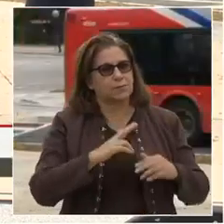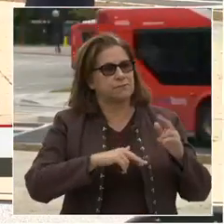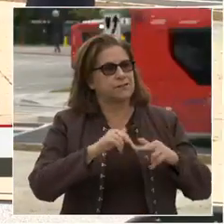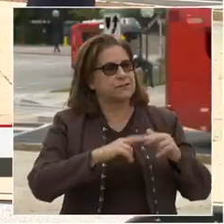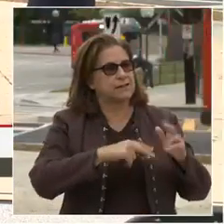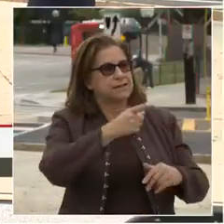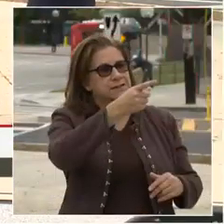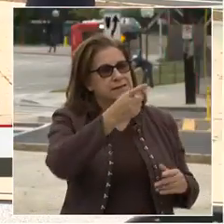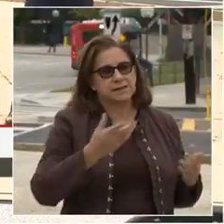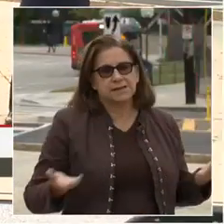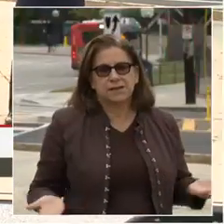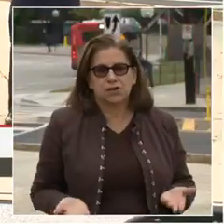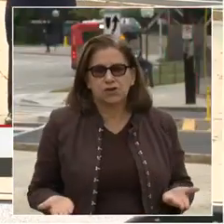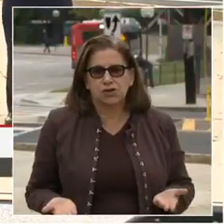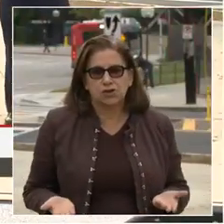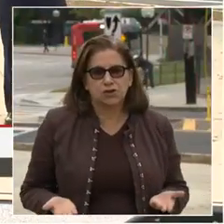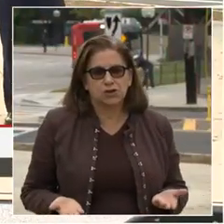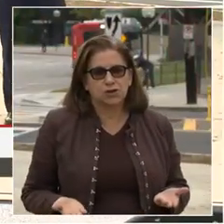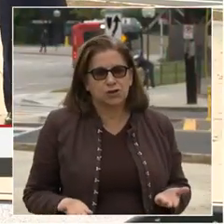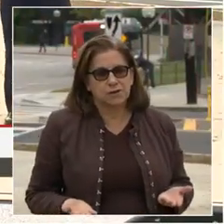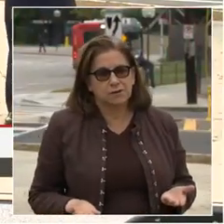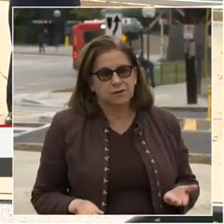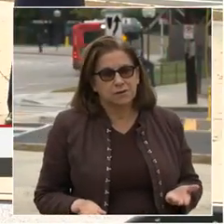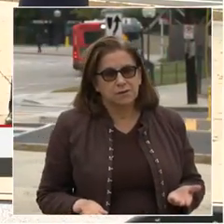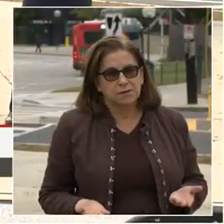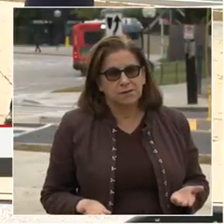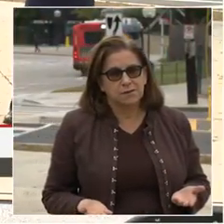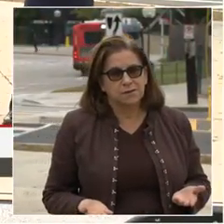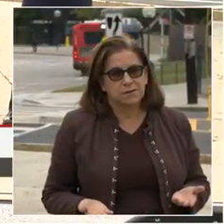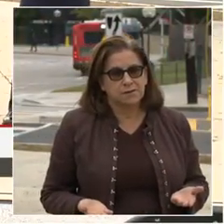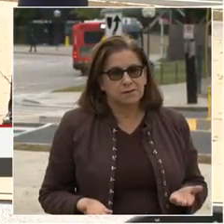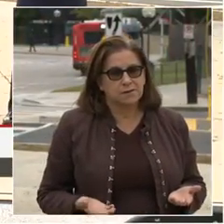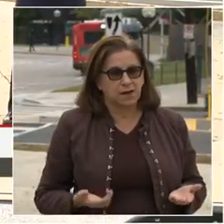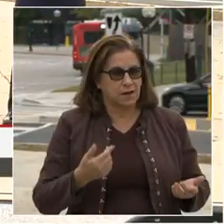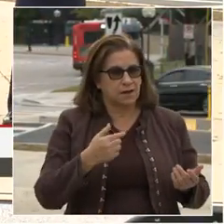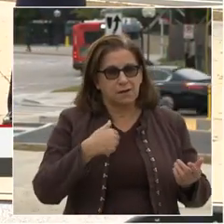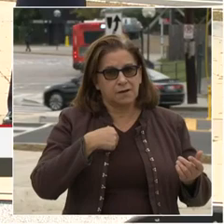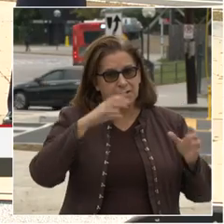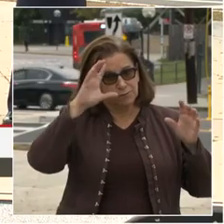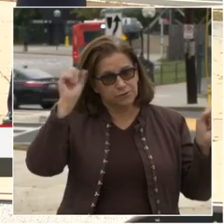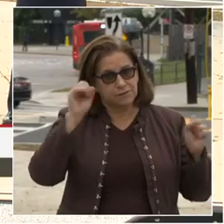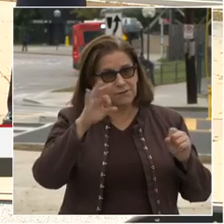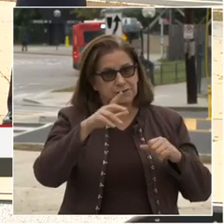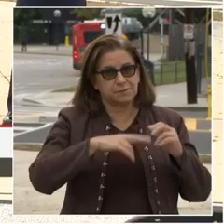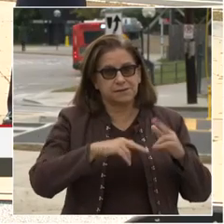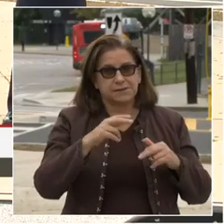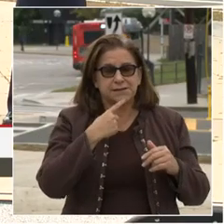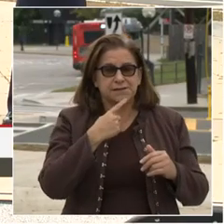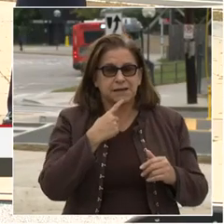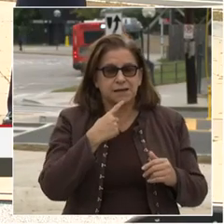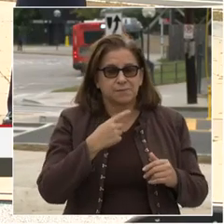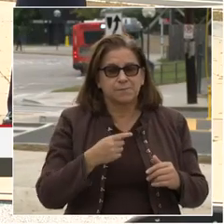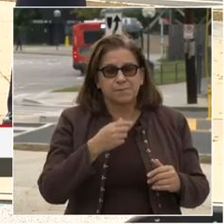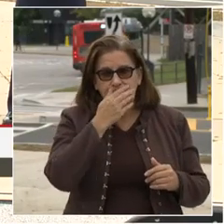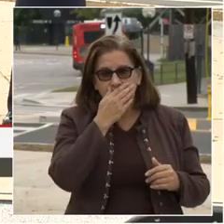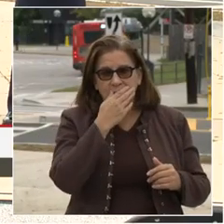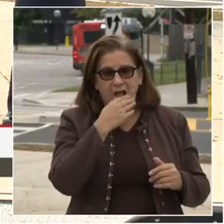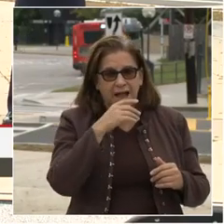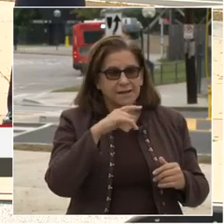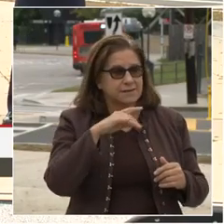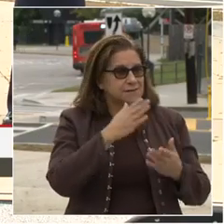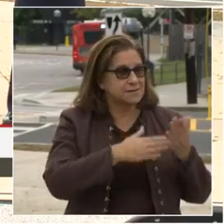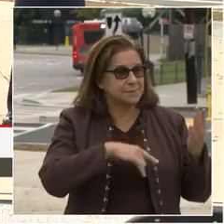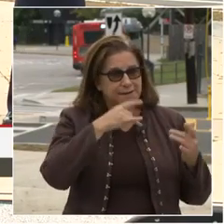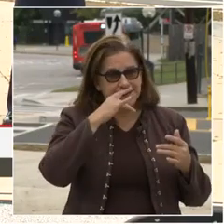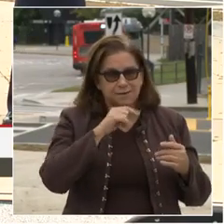place. Even as the president, my kids would get kicked out and mistreated. Recently, we did a gaming program. We would have had